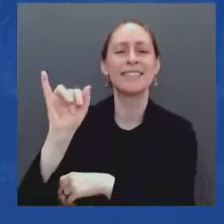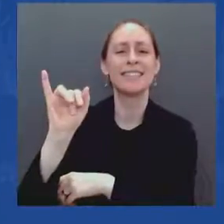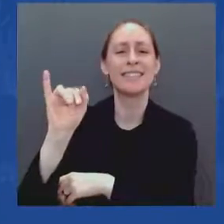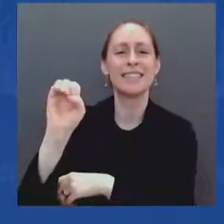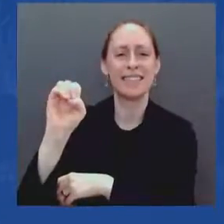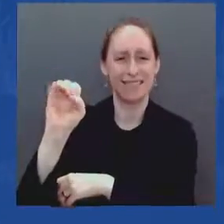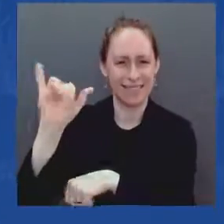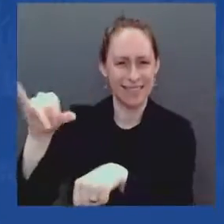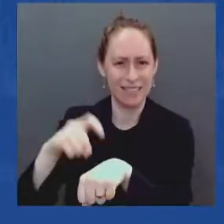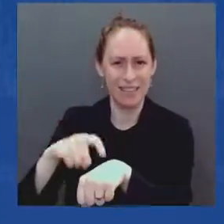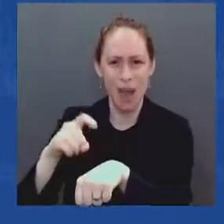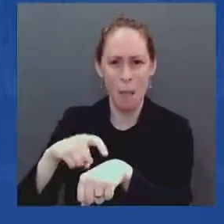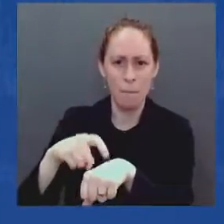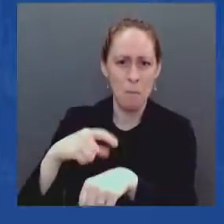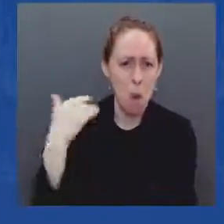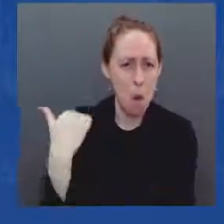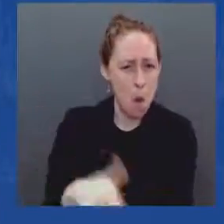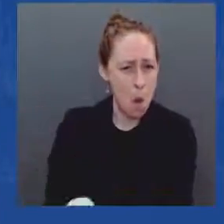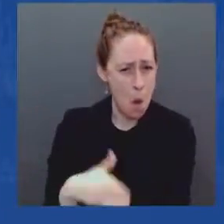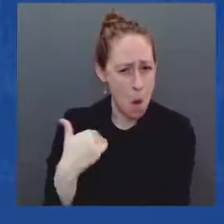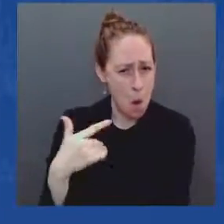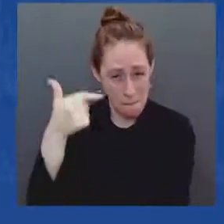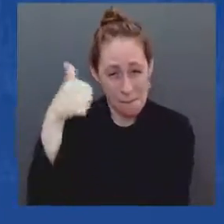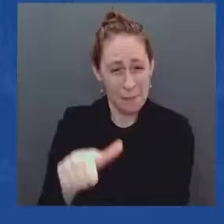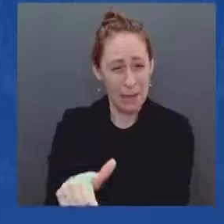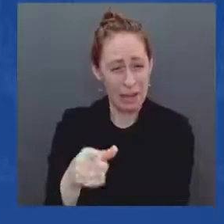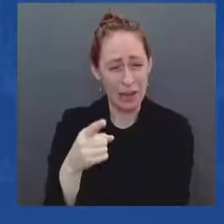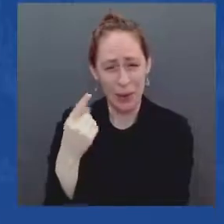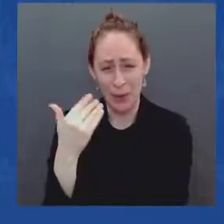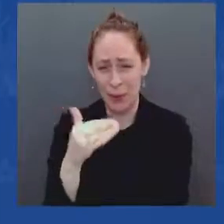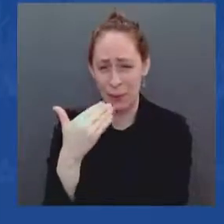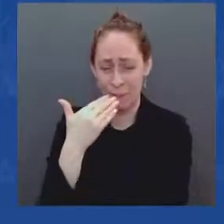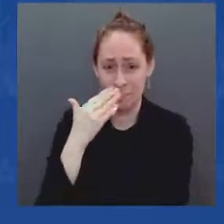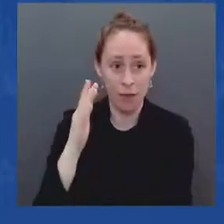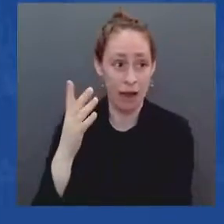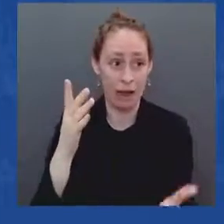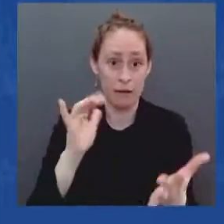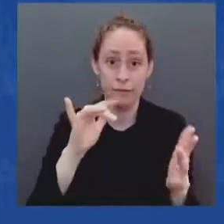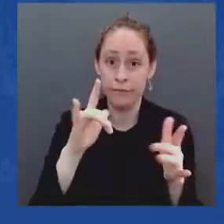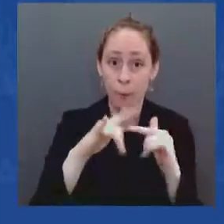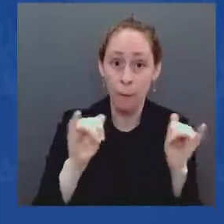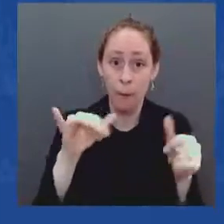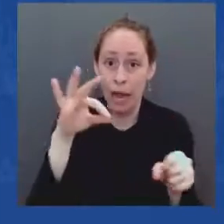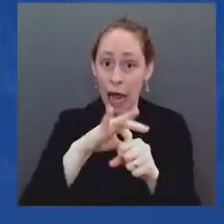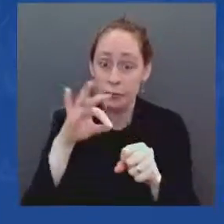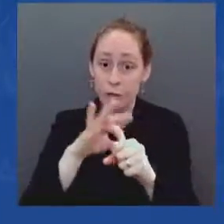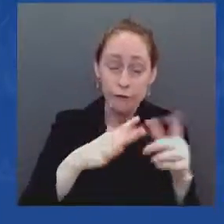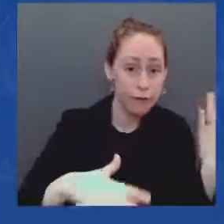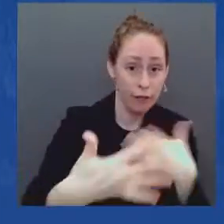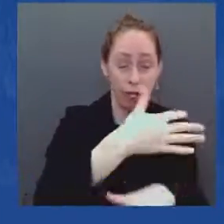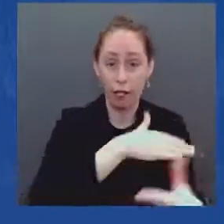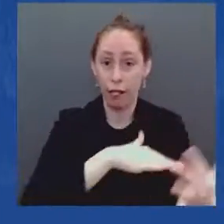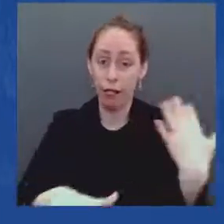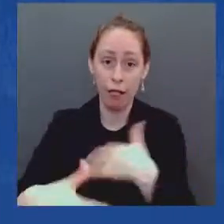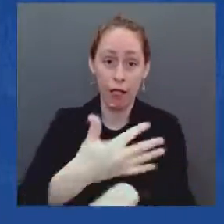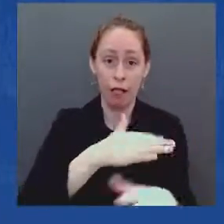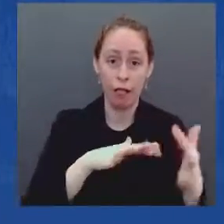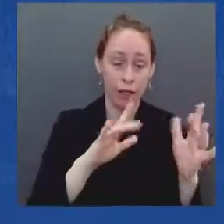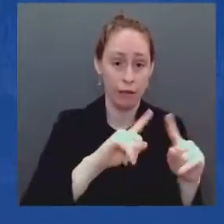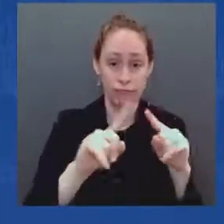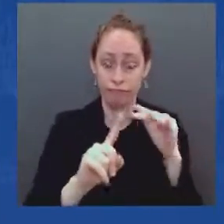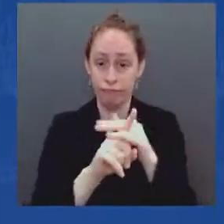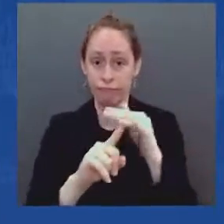way to bring relief to the people of that state, and by example, set a